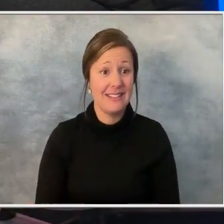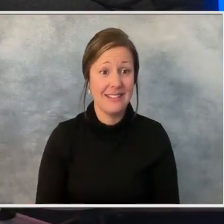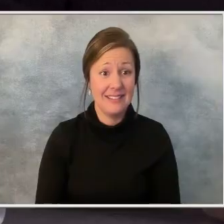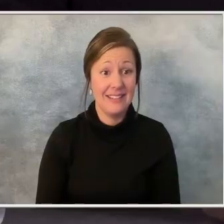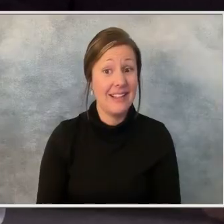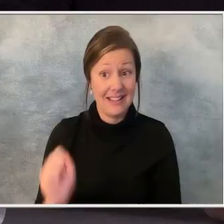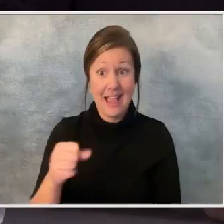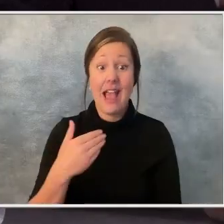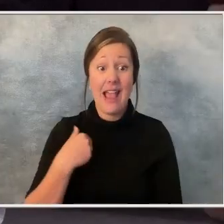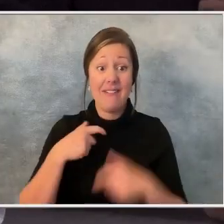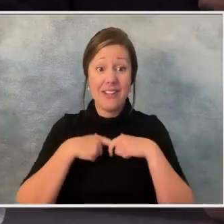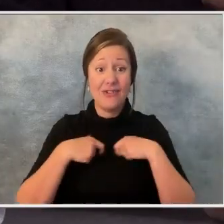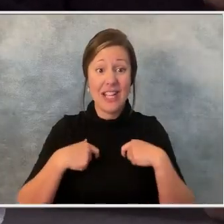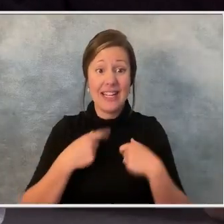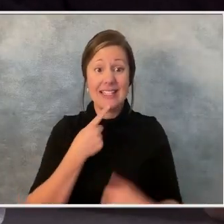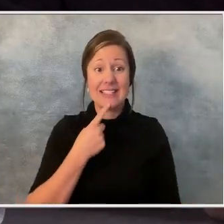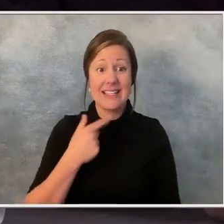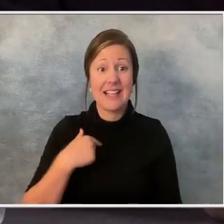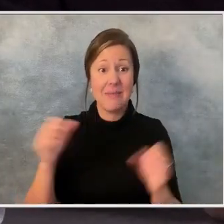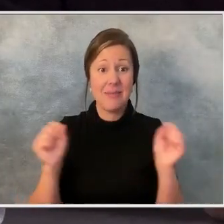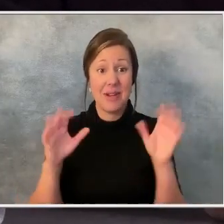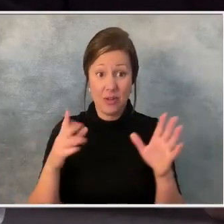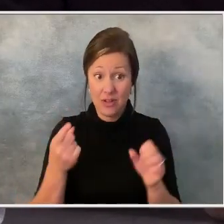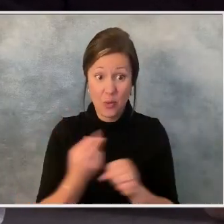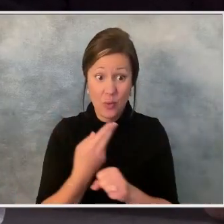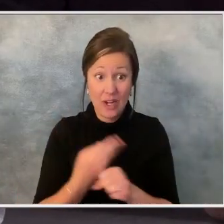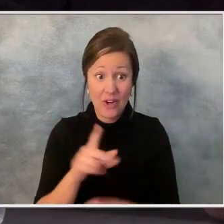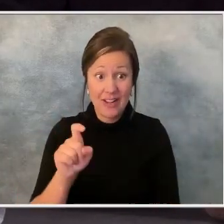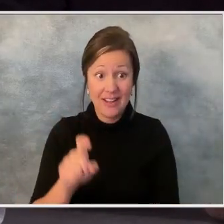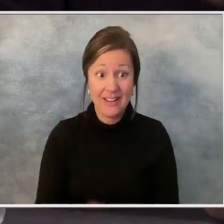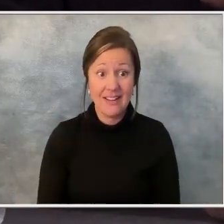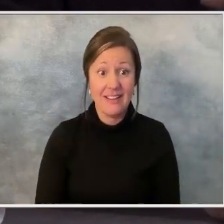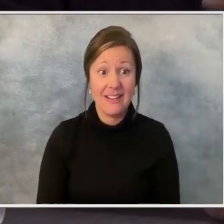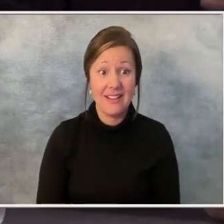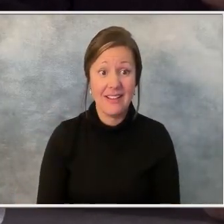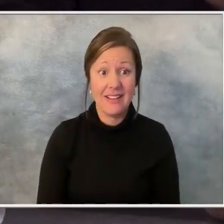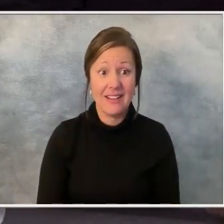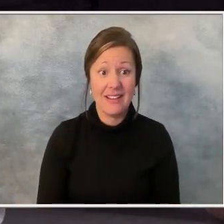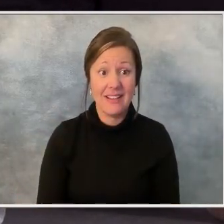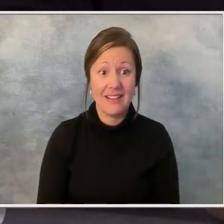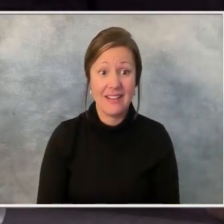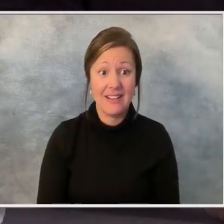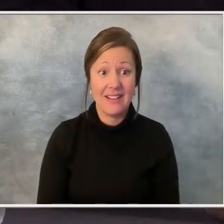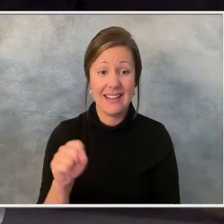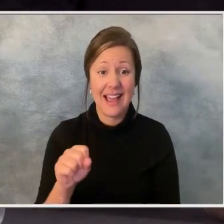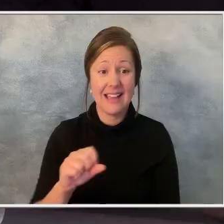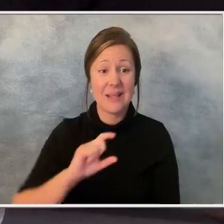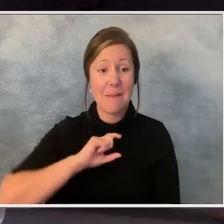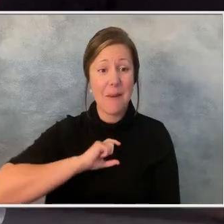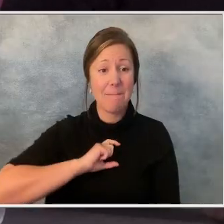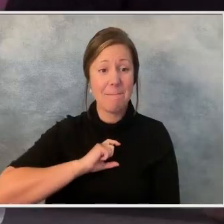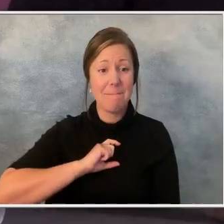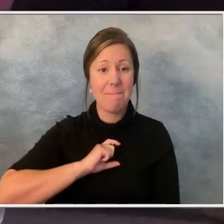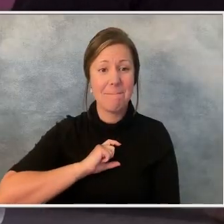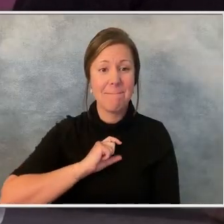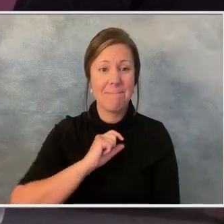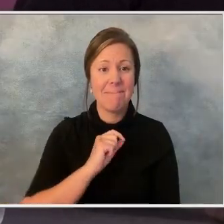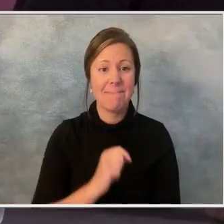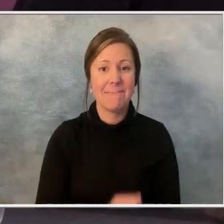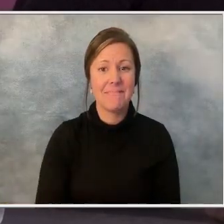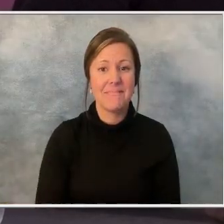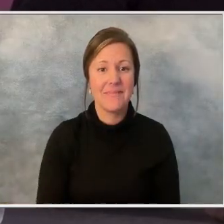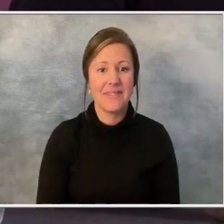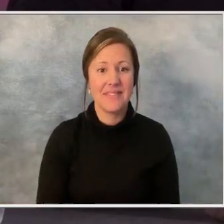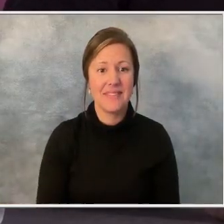Let's see it. You have it on? It says, Yeah. I'm a Miracle? Yeah. Like a pendant or something? It is. Oh, Yeah, that's I so don't know cool. if you Just hear it or not, It's but just underneath your shirt.